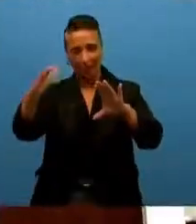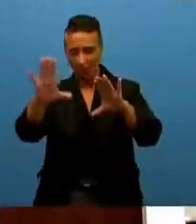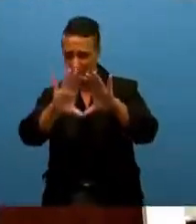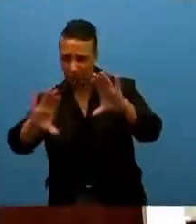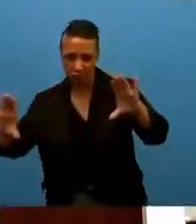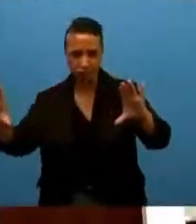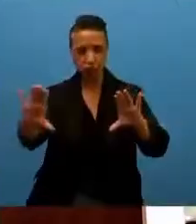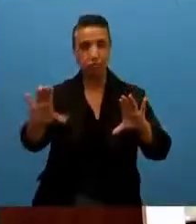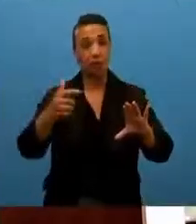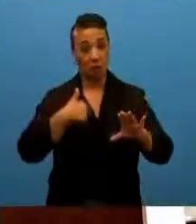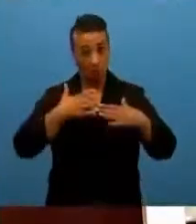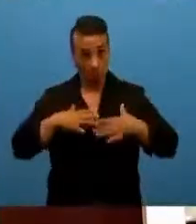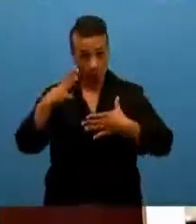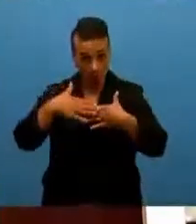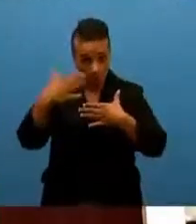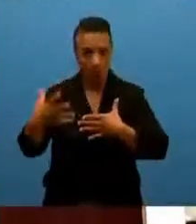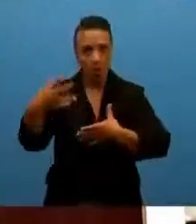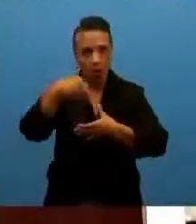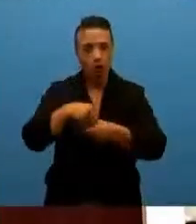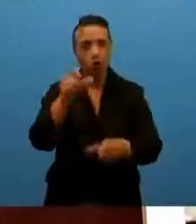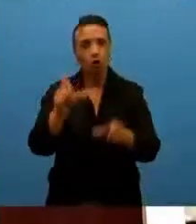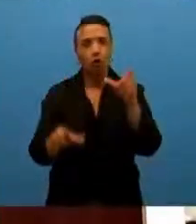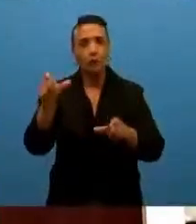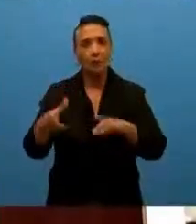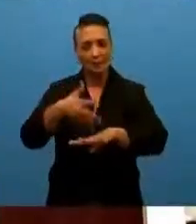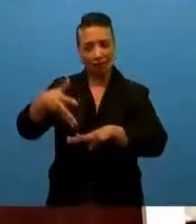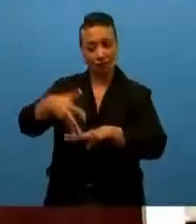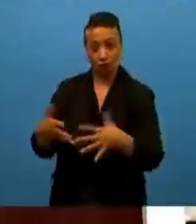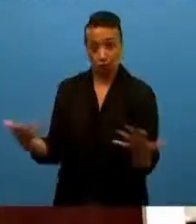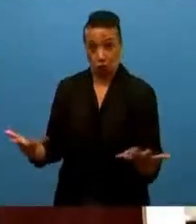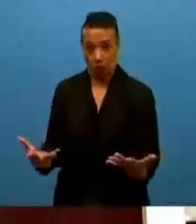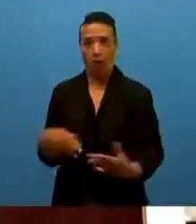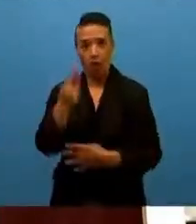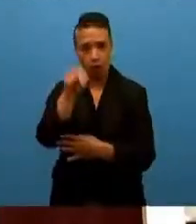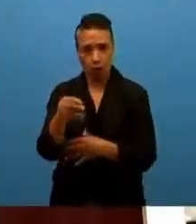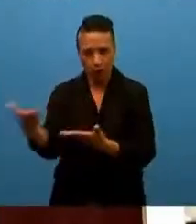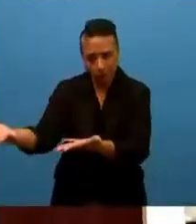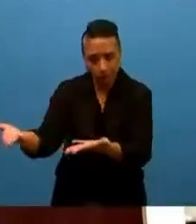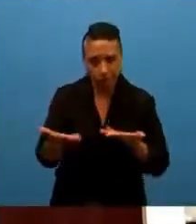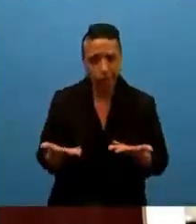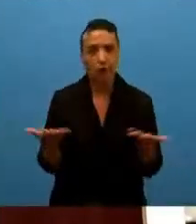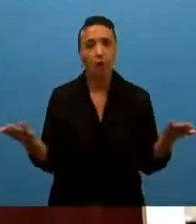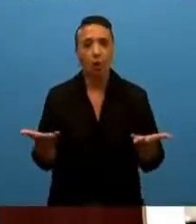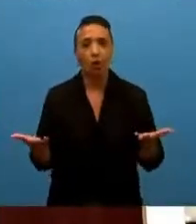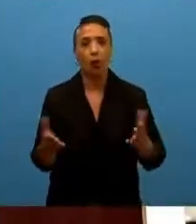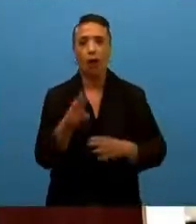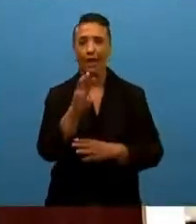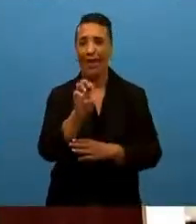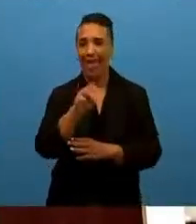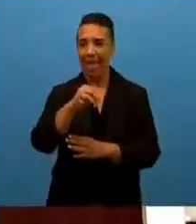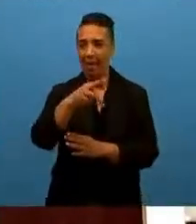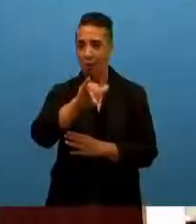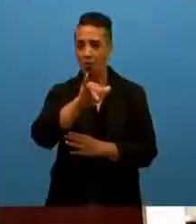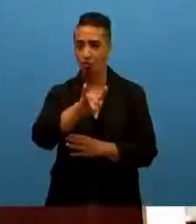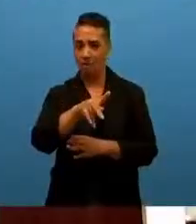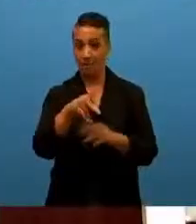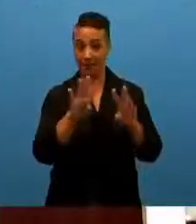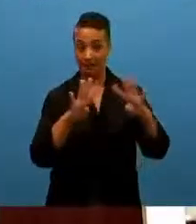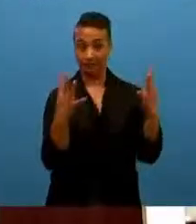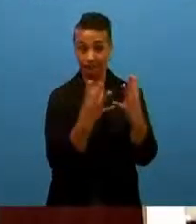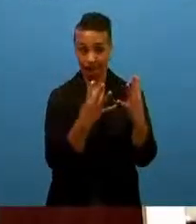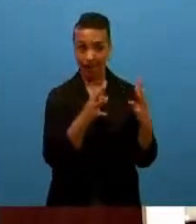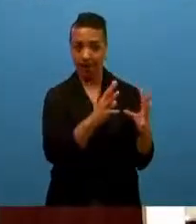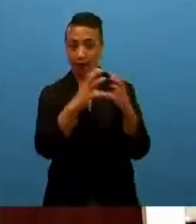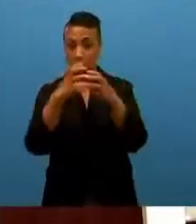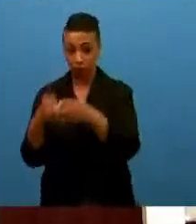the participation of indigenous peoples at the United Nations, particularly in the Human Rights Council, it is essential